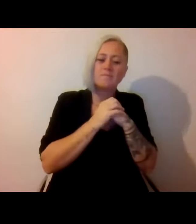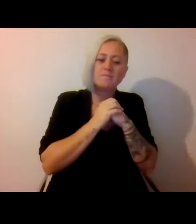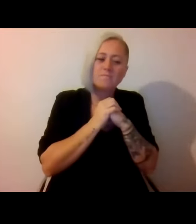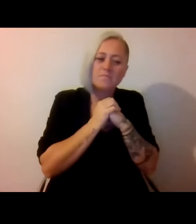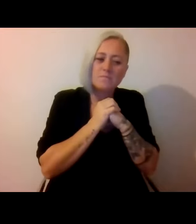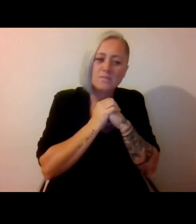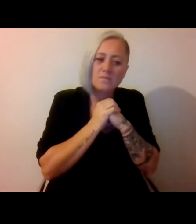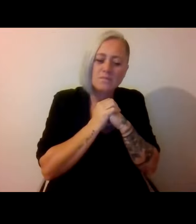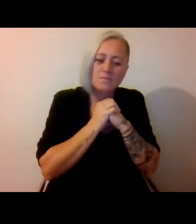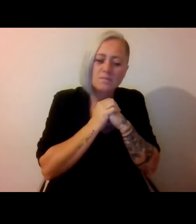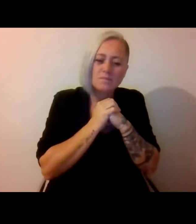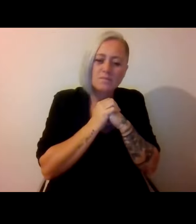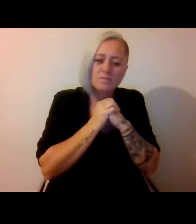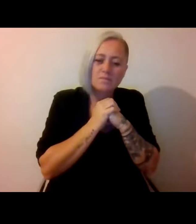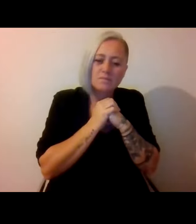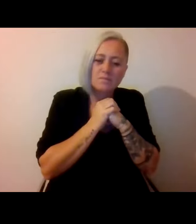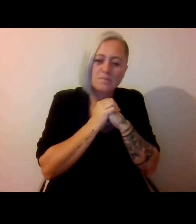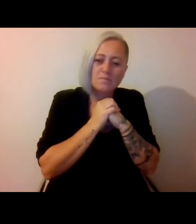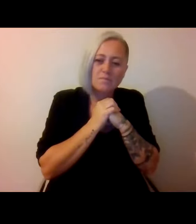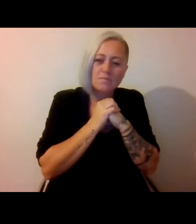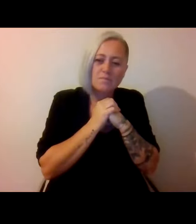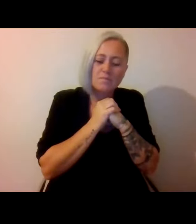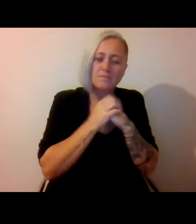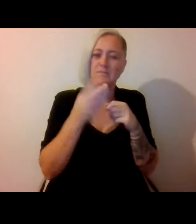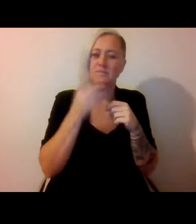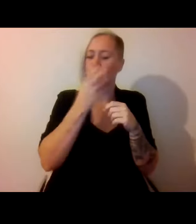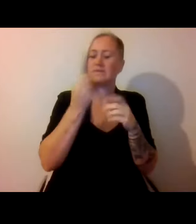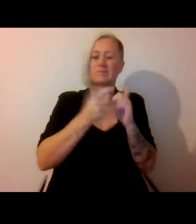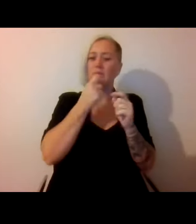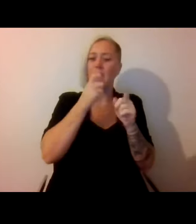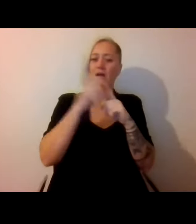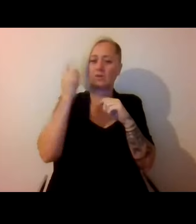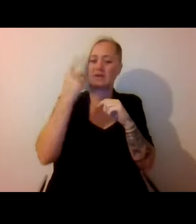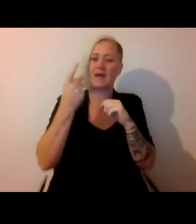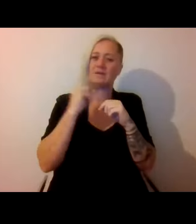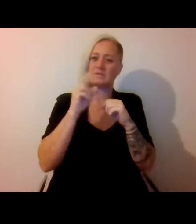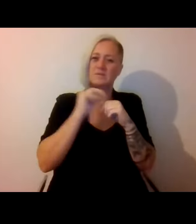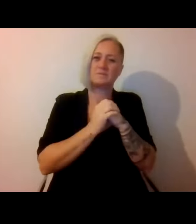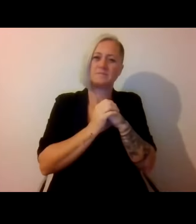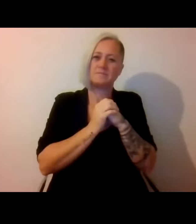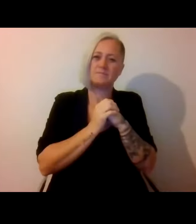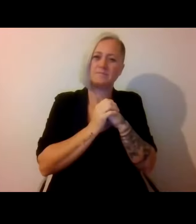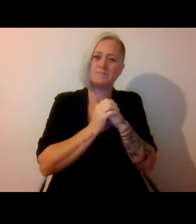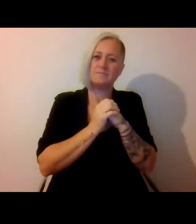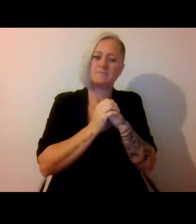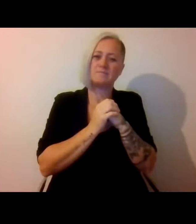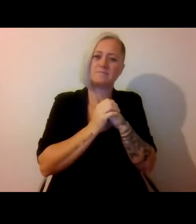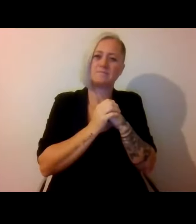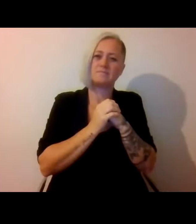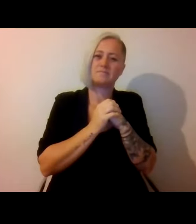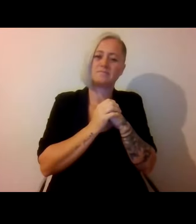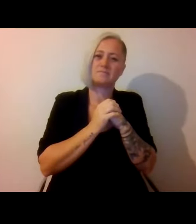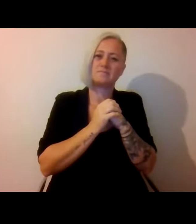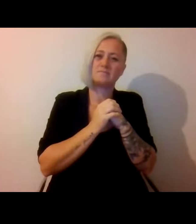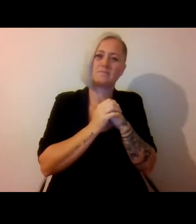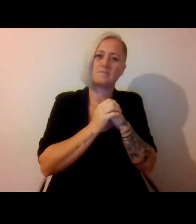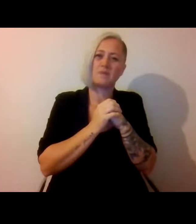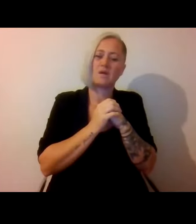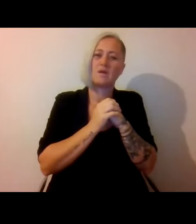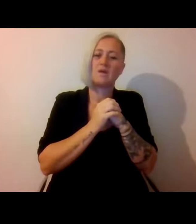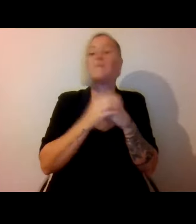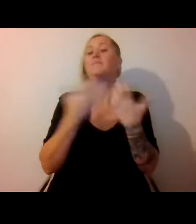told to. So autism can be expressed in many different ways, but fundamentally, the core